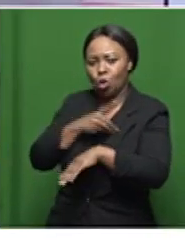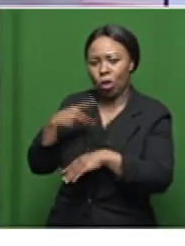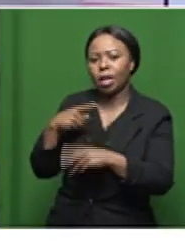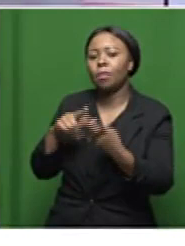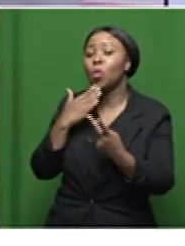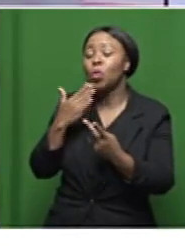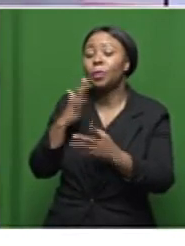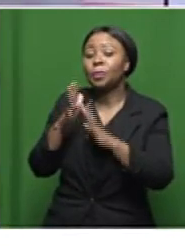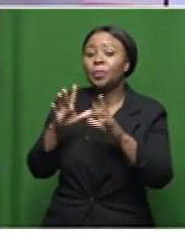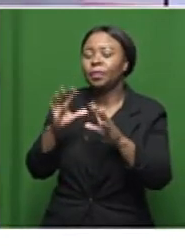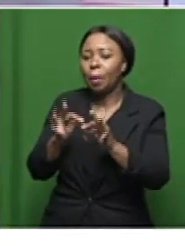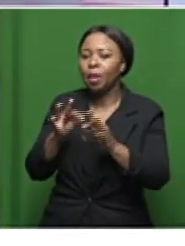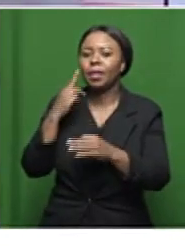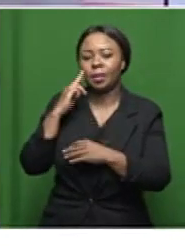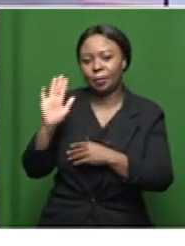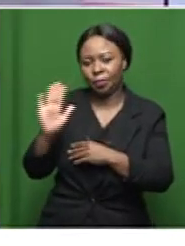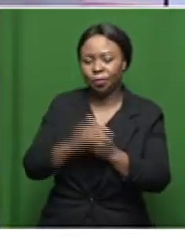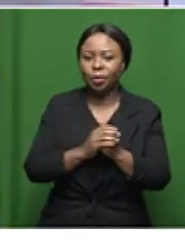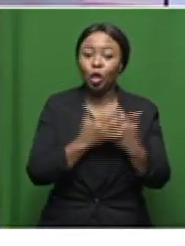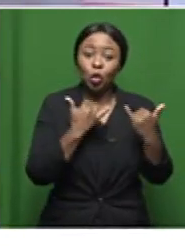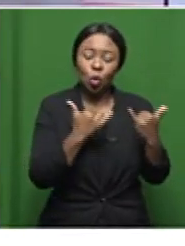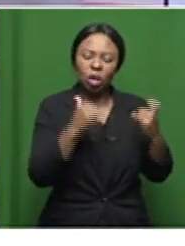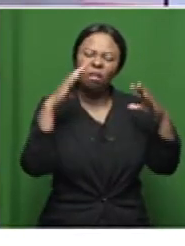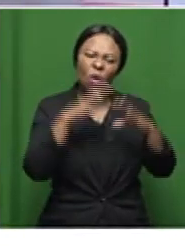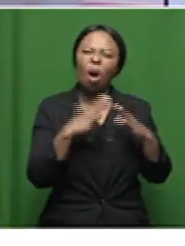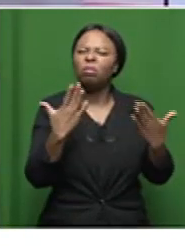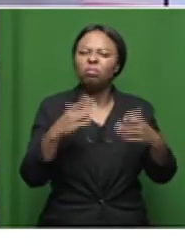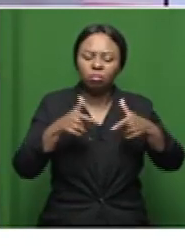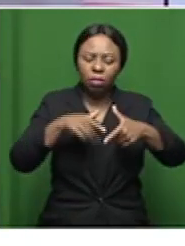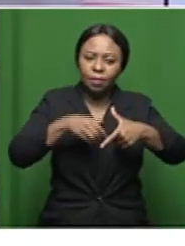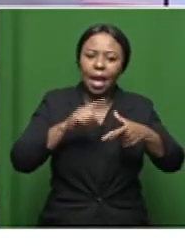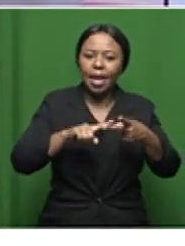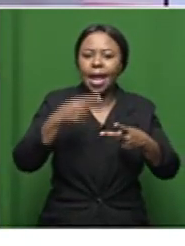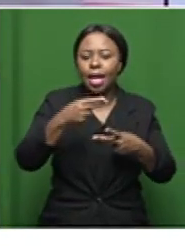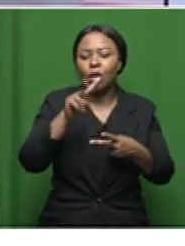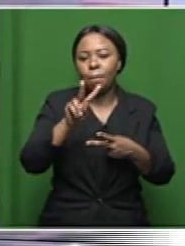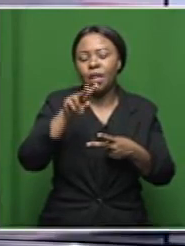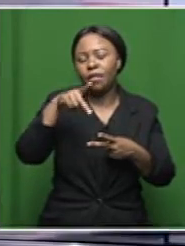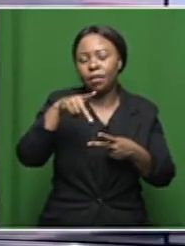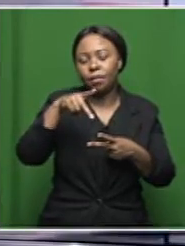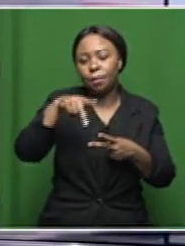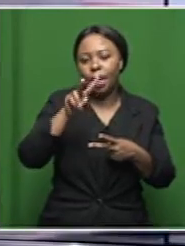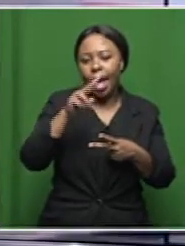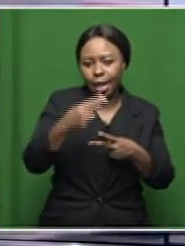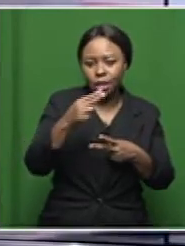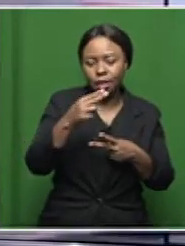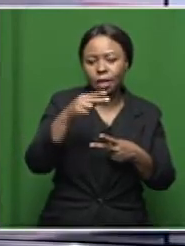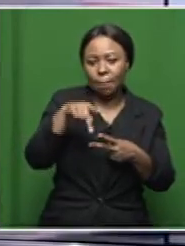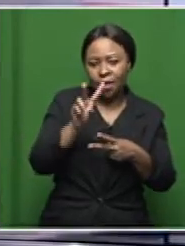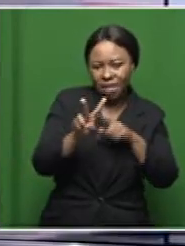with us is Nono Nyovana. Today in Vital Signs, we focus on cervical cancer and HPV. And Cervical Cancer Awareness Month is commemorated